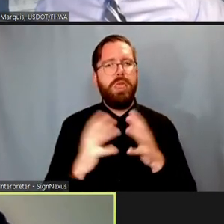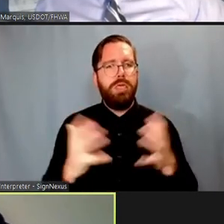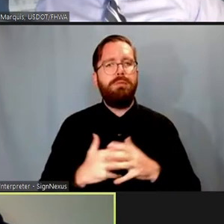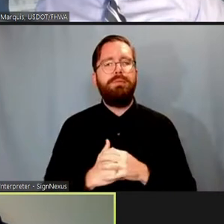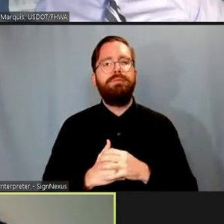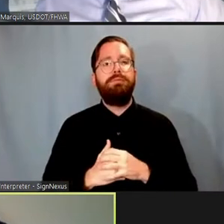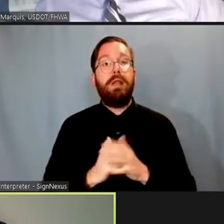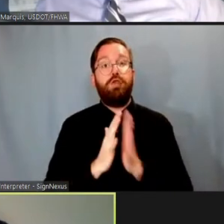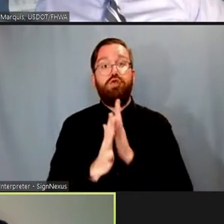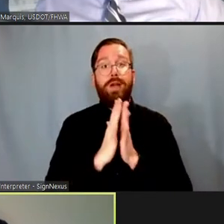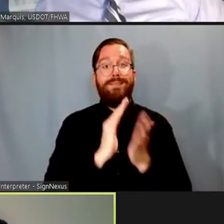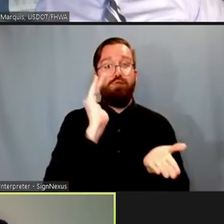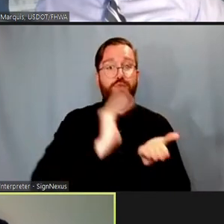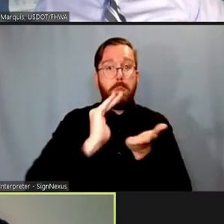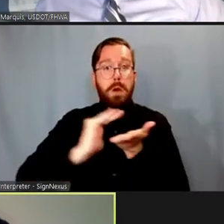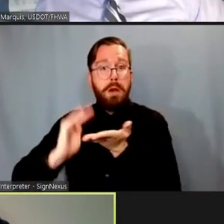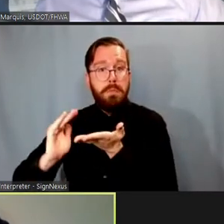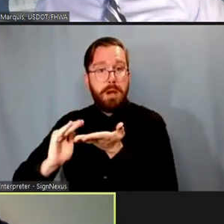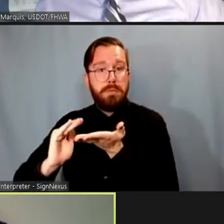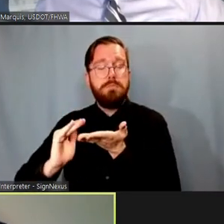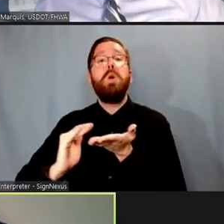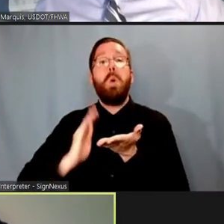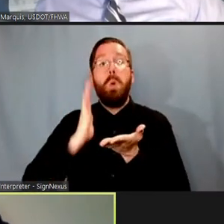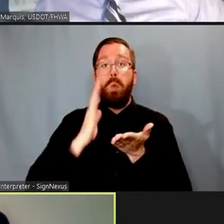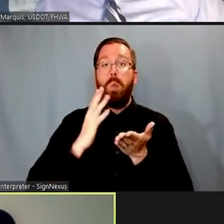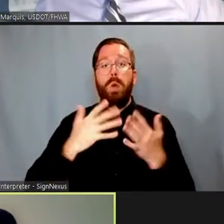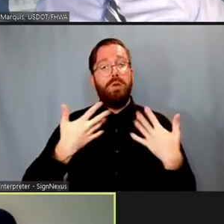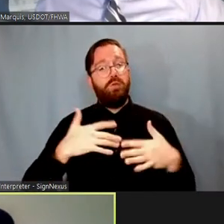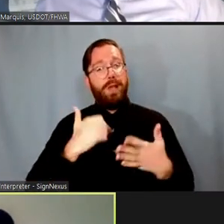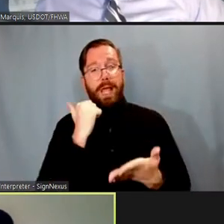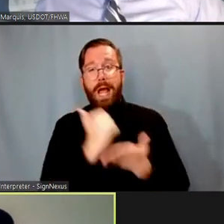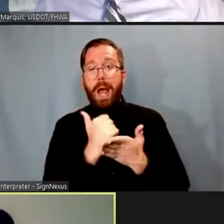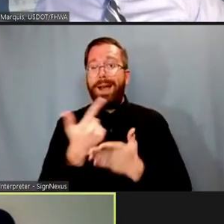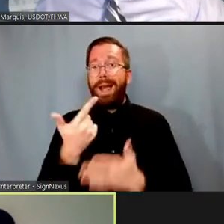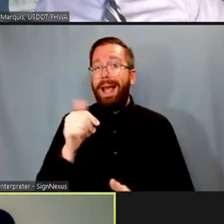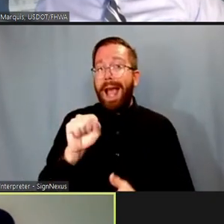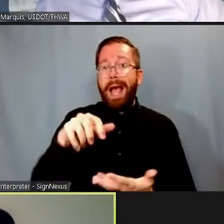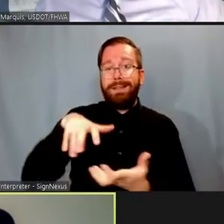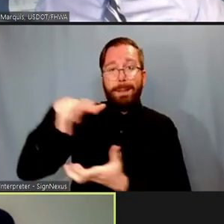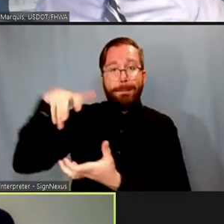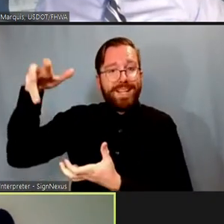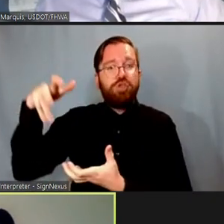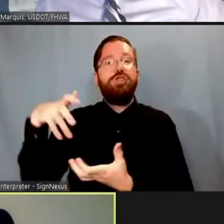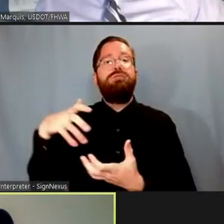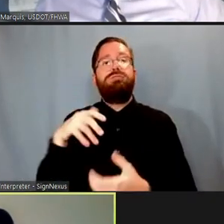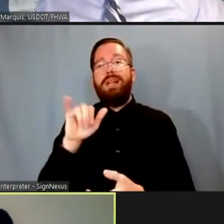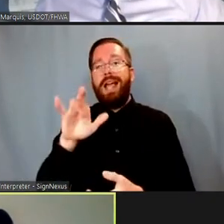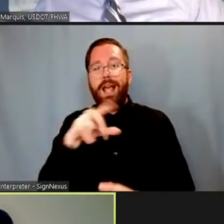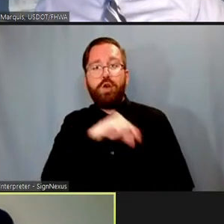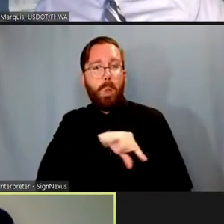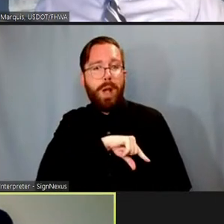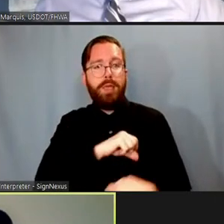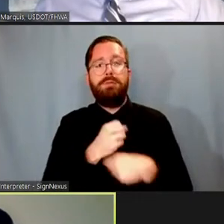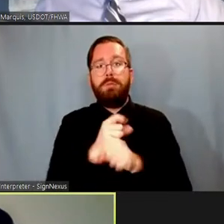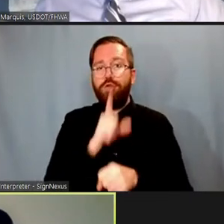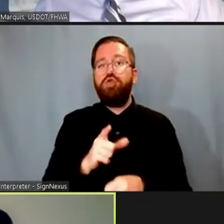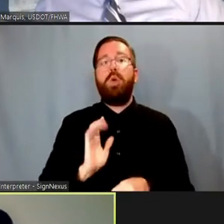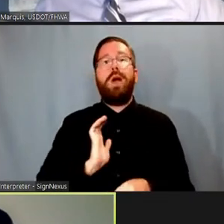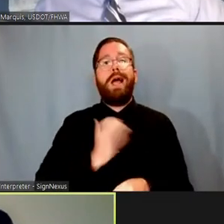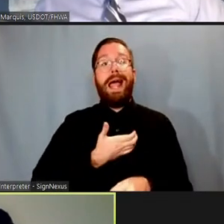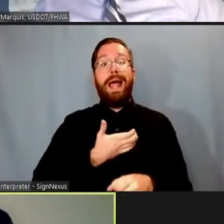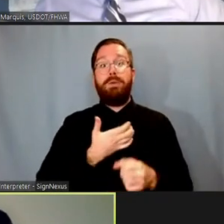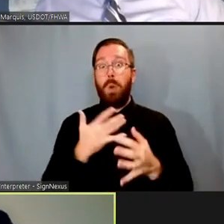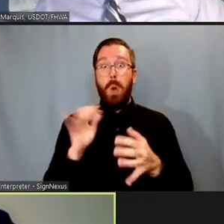traffic reductions would slash greenhouse gas emissions and accelerate city implementation of street safety measures to that would reduce speeding and